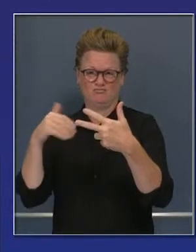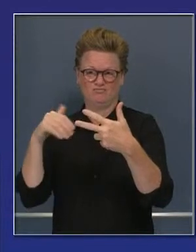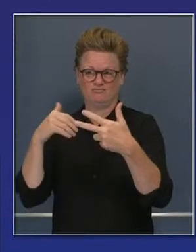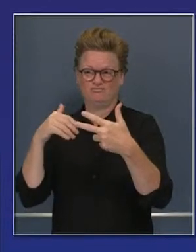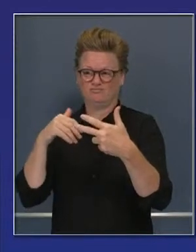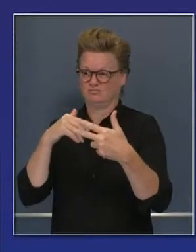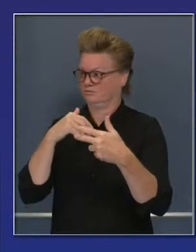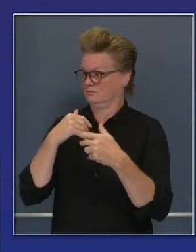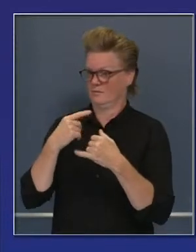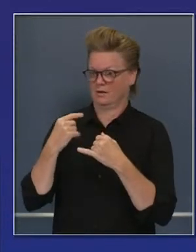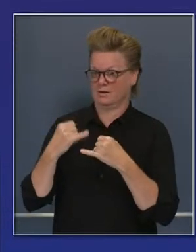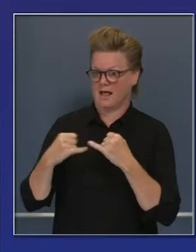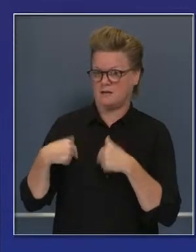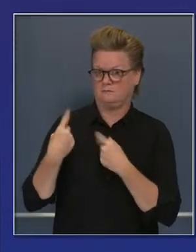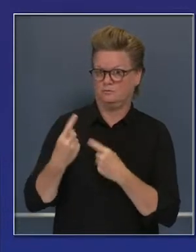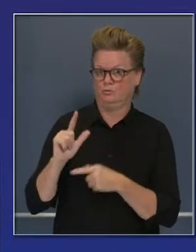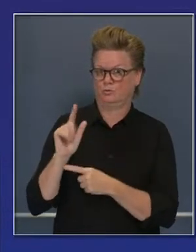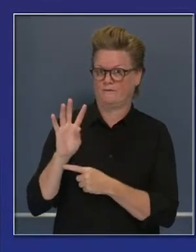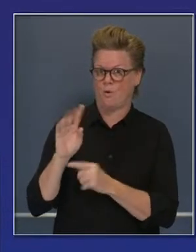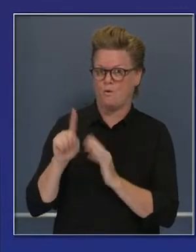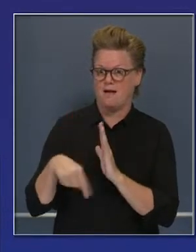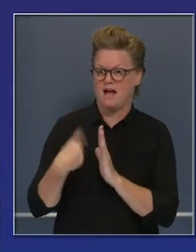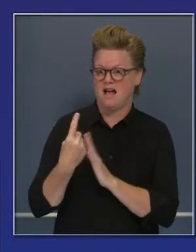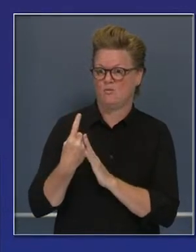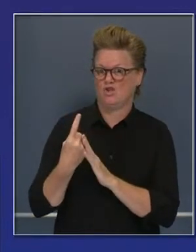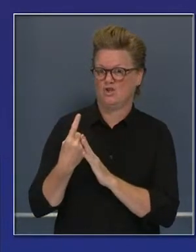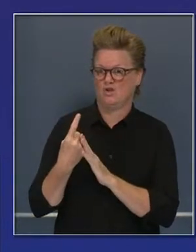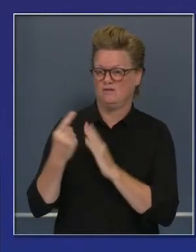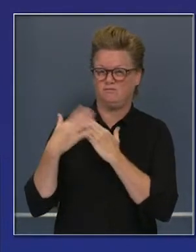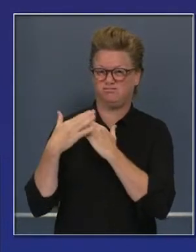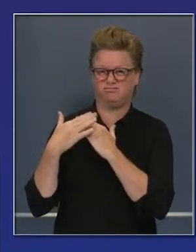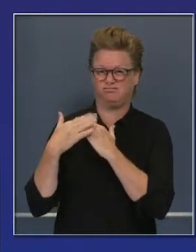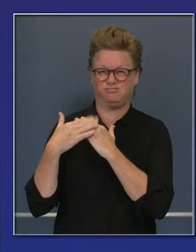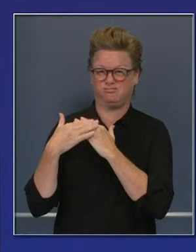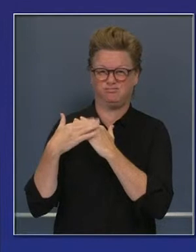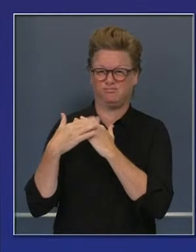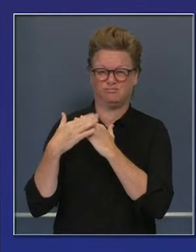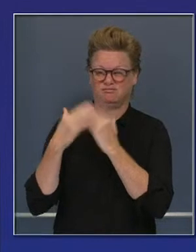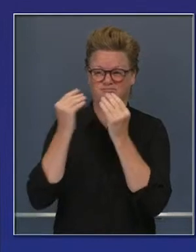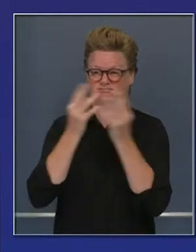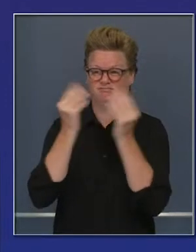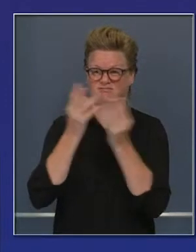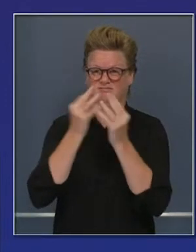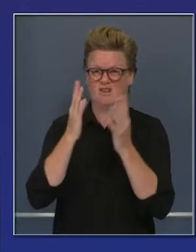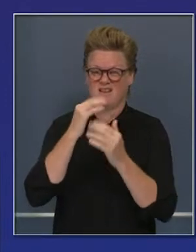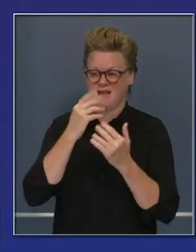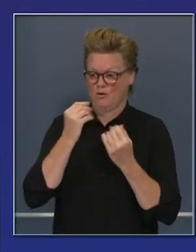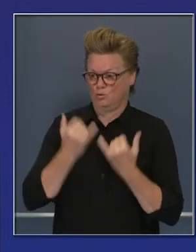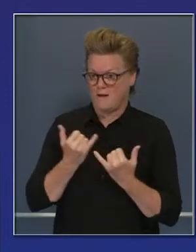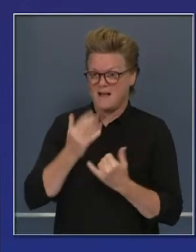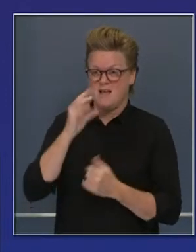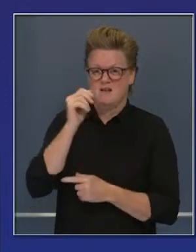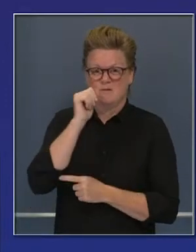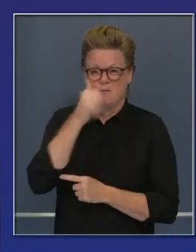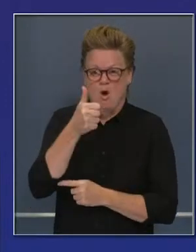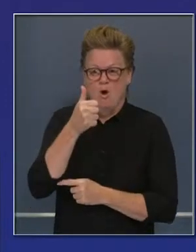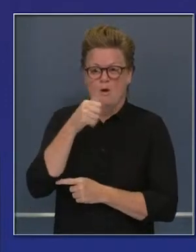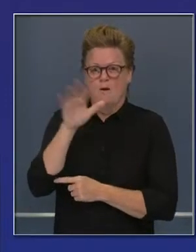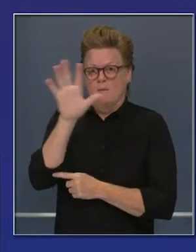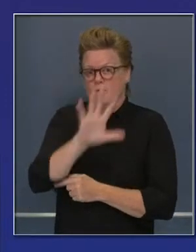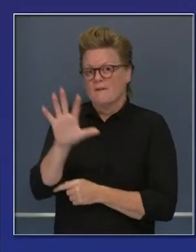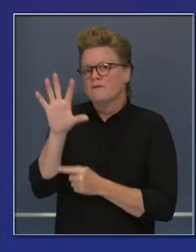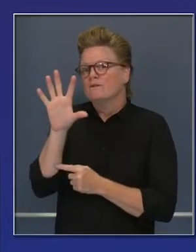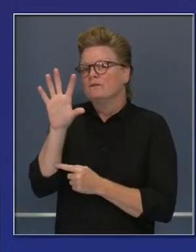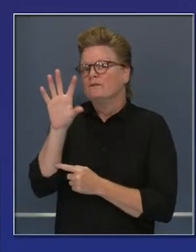24 hours. In the next 24 to 48 hours, we'll see wind gusts up to 50 miles per hour. And so while we've